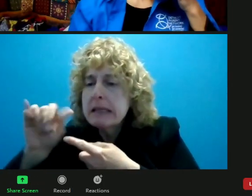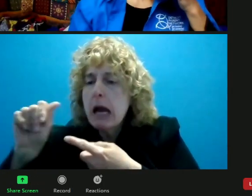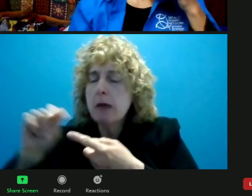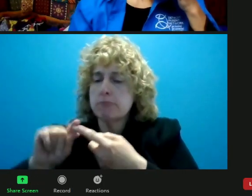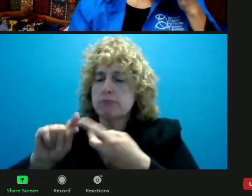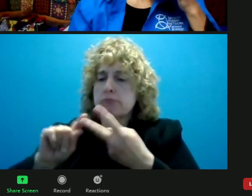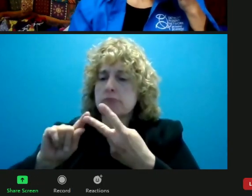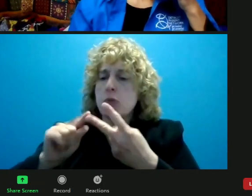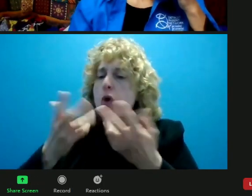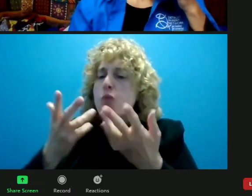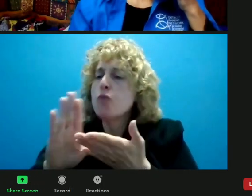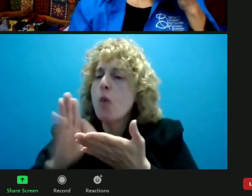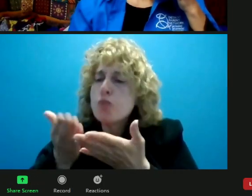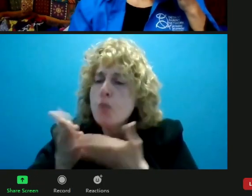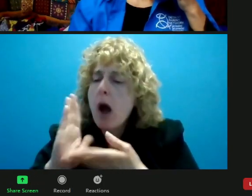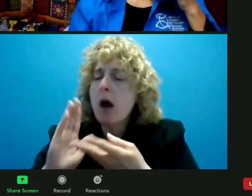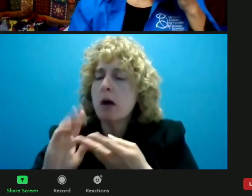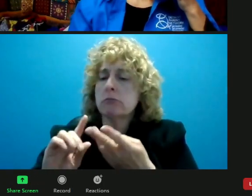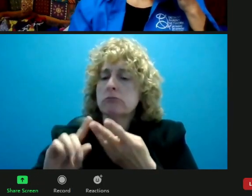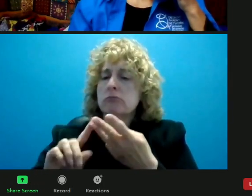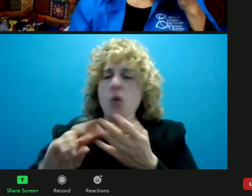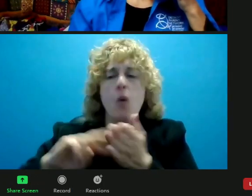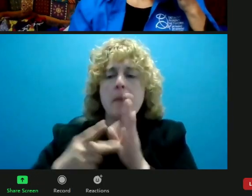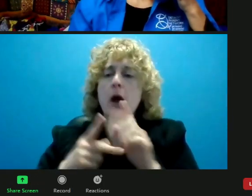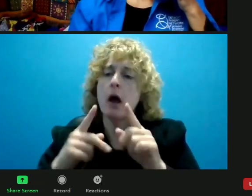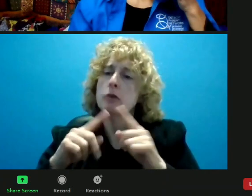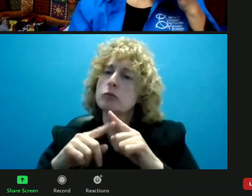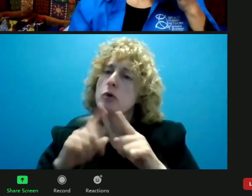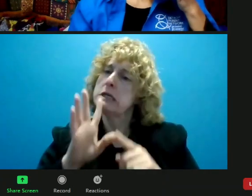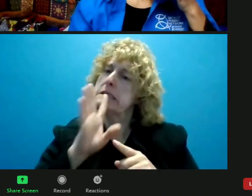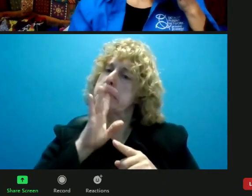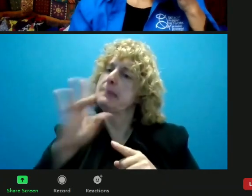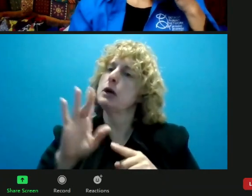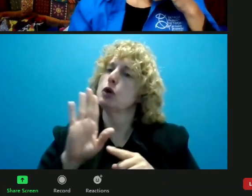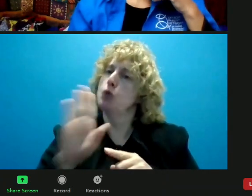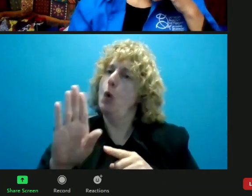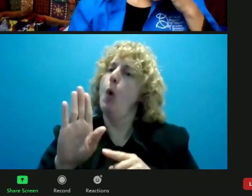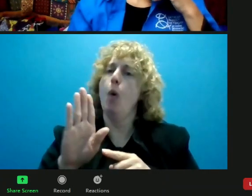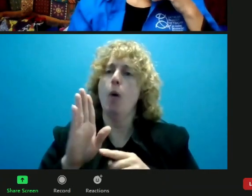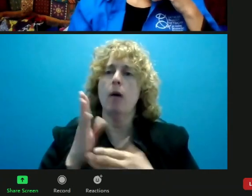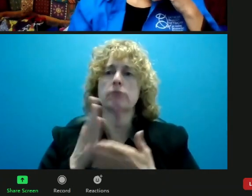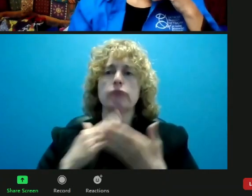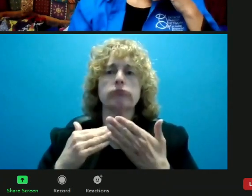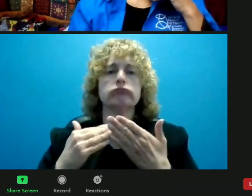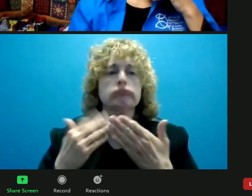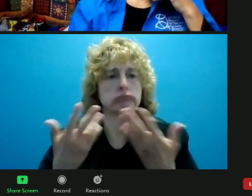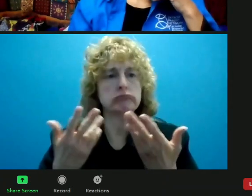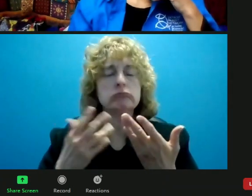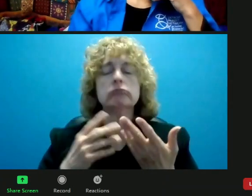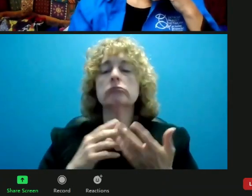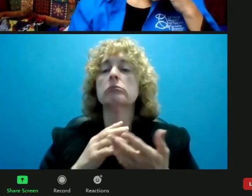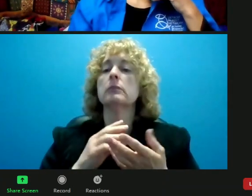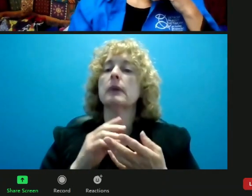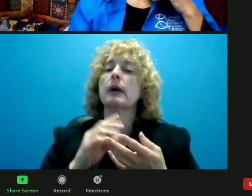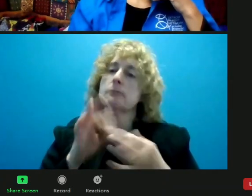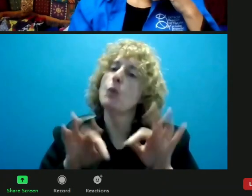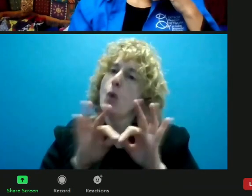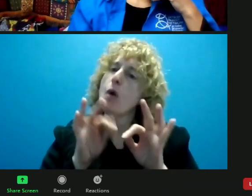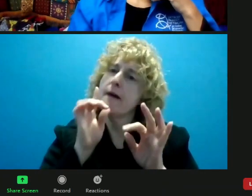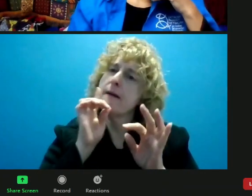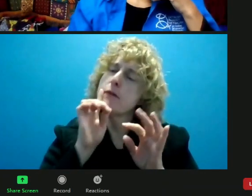your piece? Right. And, and it creates empathy for both sides, police and for the youth. Um, we also have baseball that's coming up. And so, um,